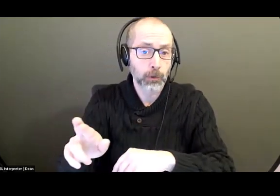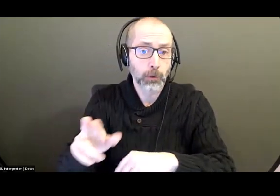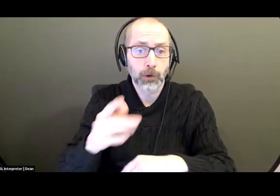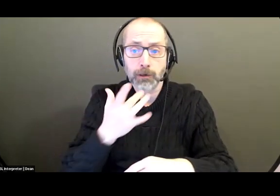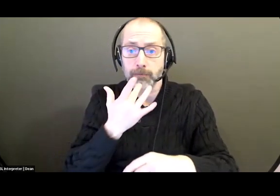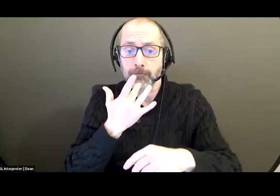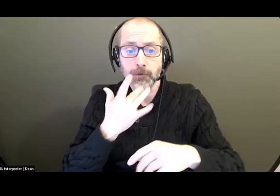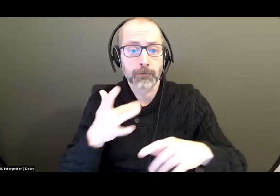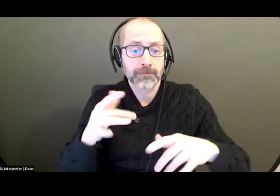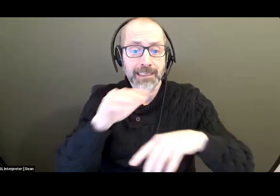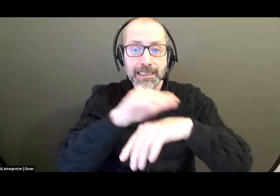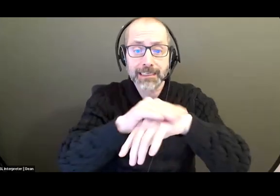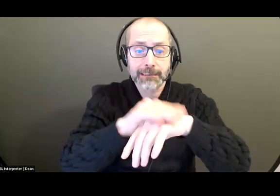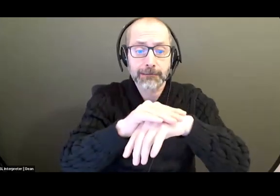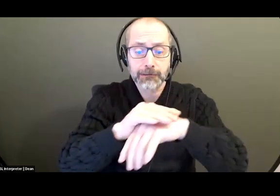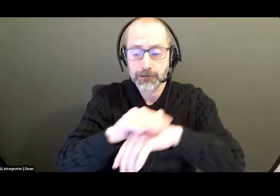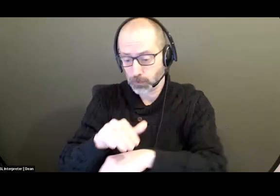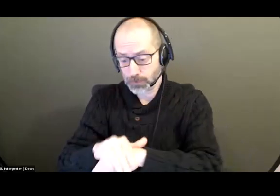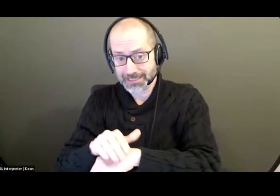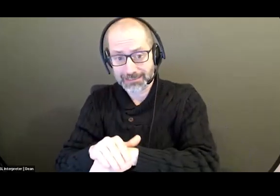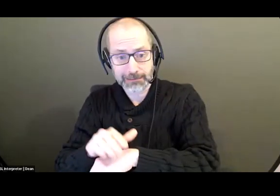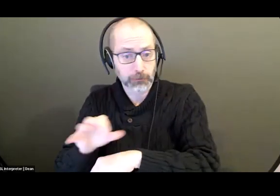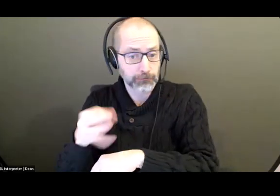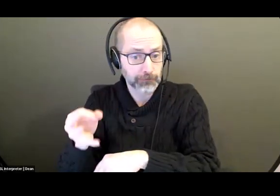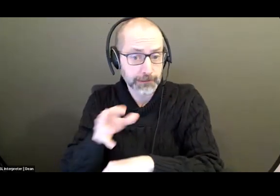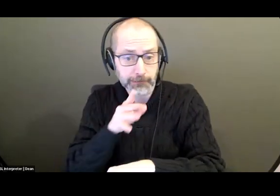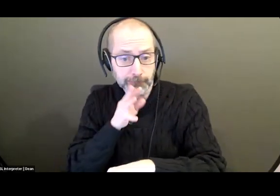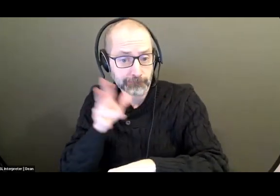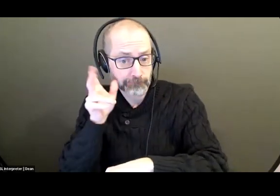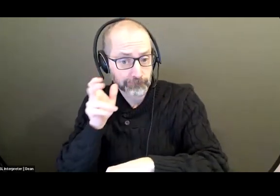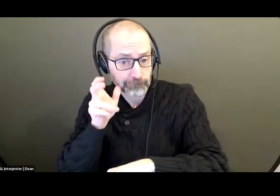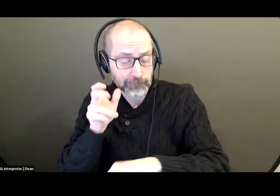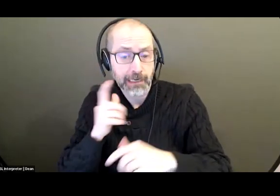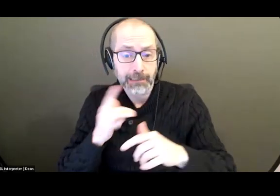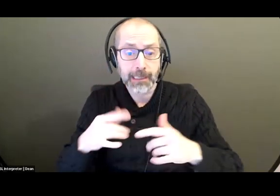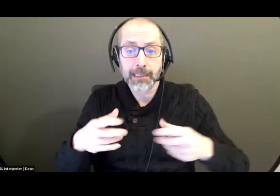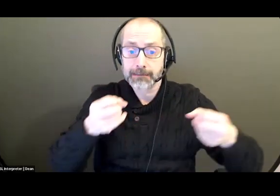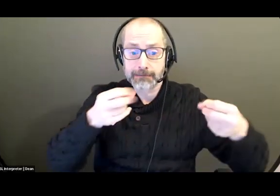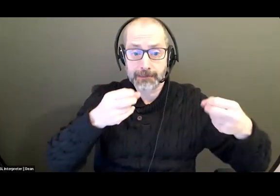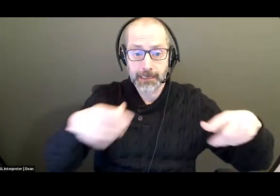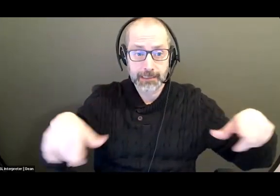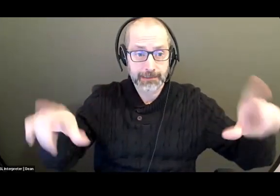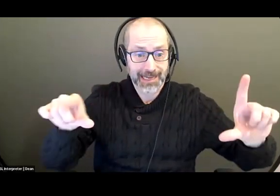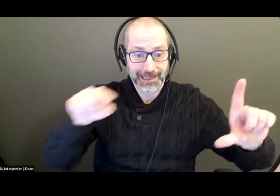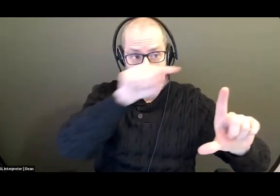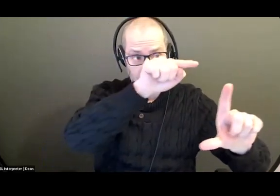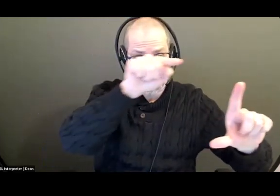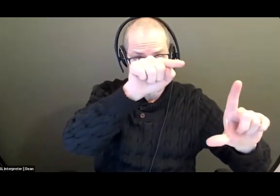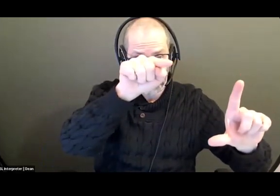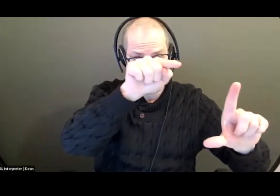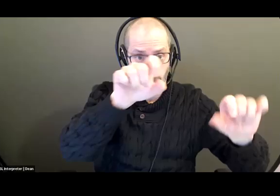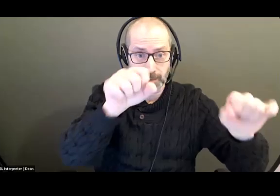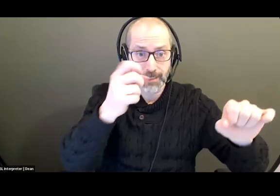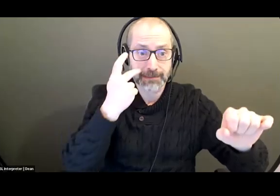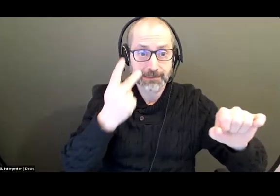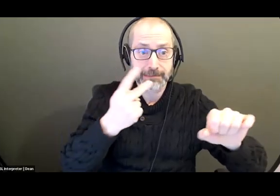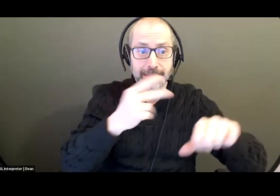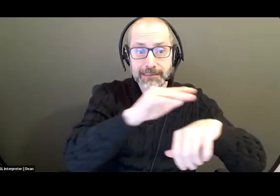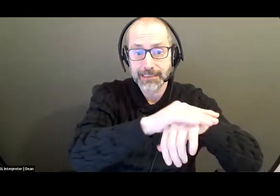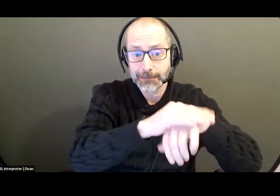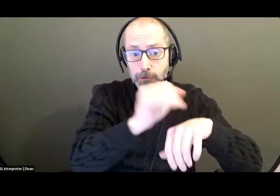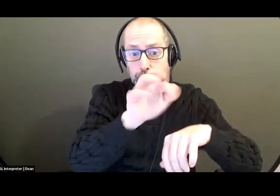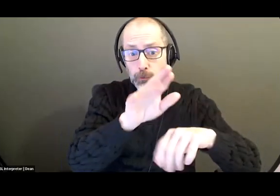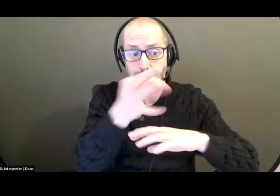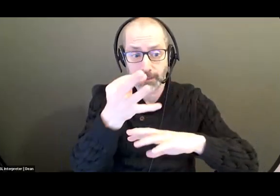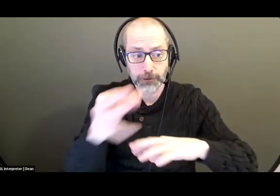French. And also please select either English or French slides, and you should see that at the top of your Zoom screen,